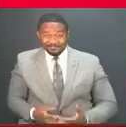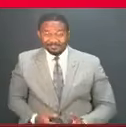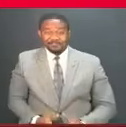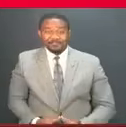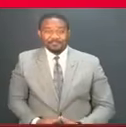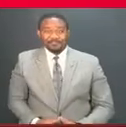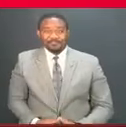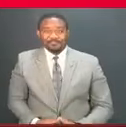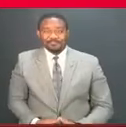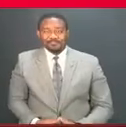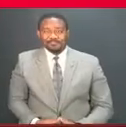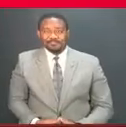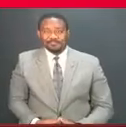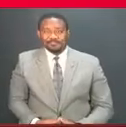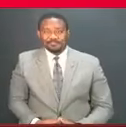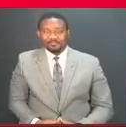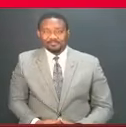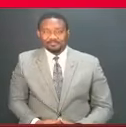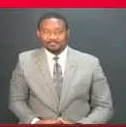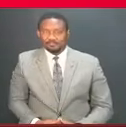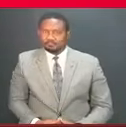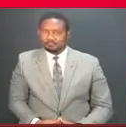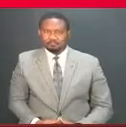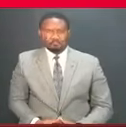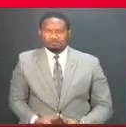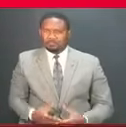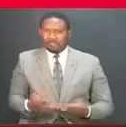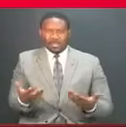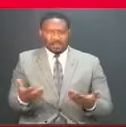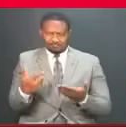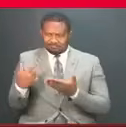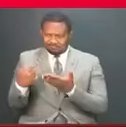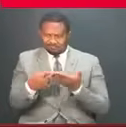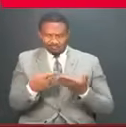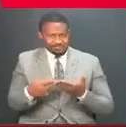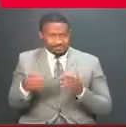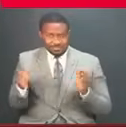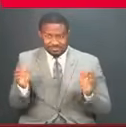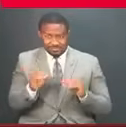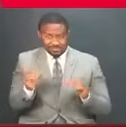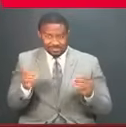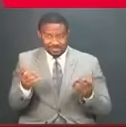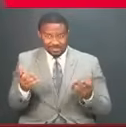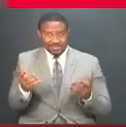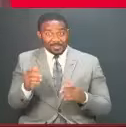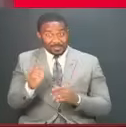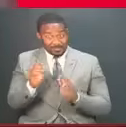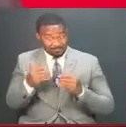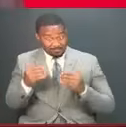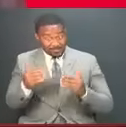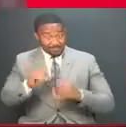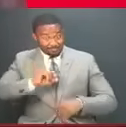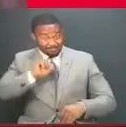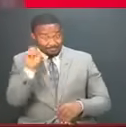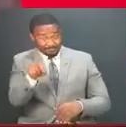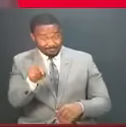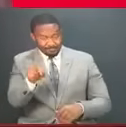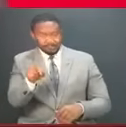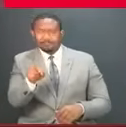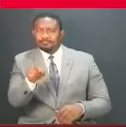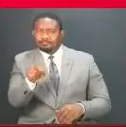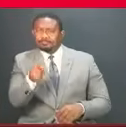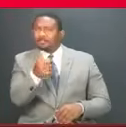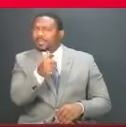Honorable members, there being no further consideration, I put the question. Those in favor